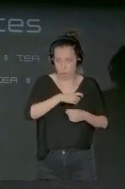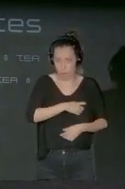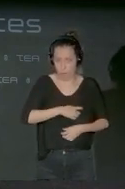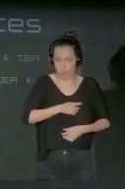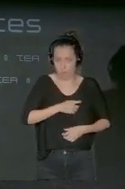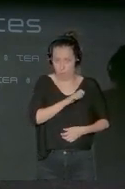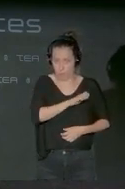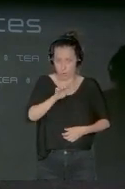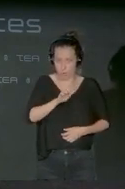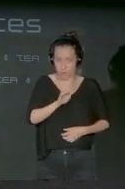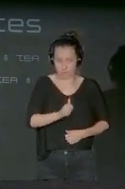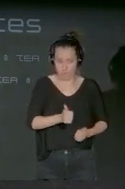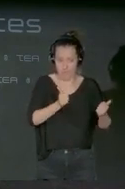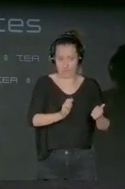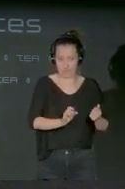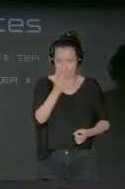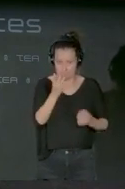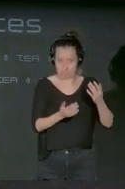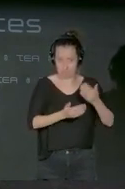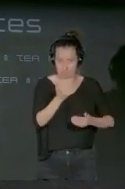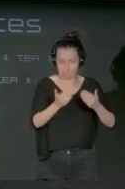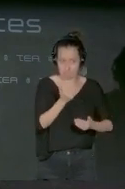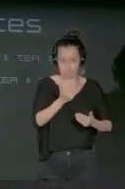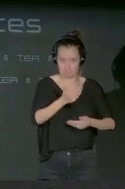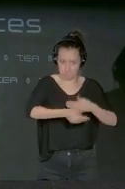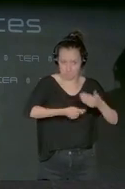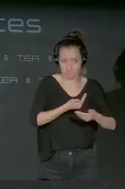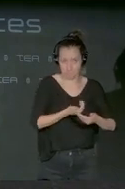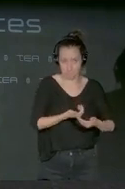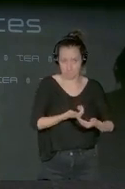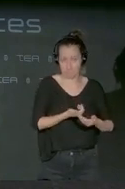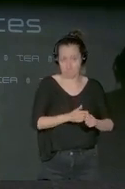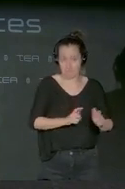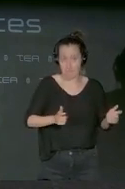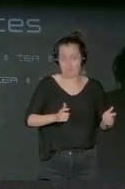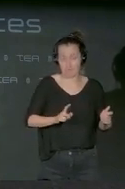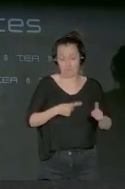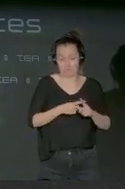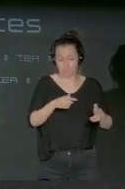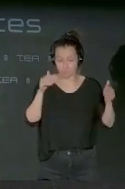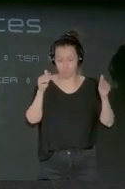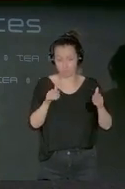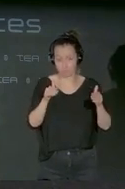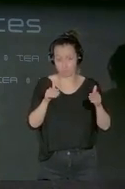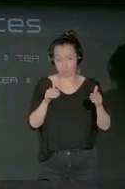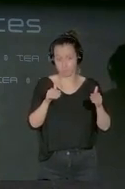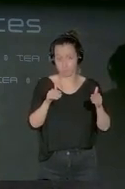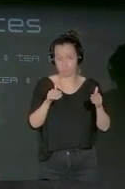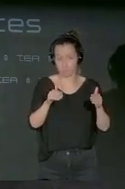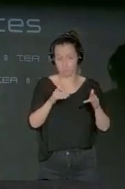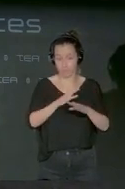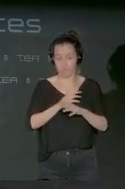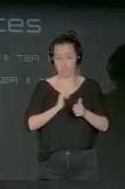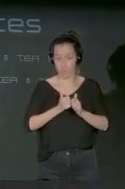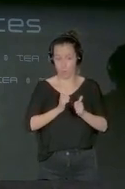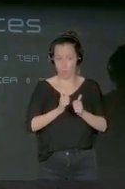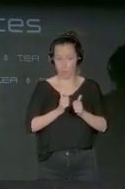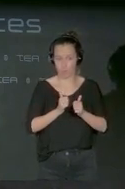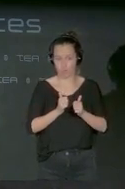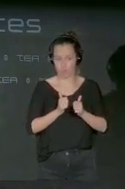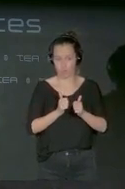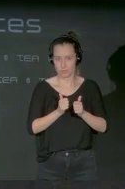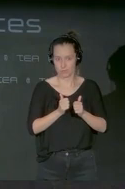más iniciativas y cada vez el enfoque hacia el sector de los videojuegos está copando mayores espacios.